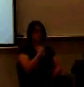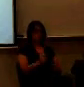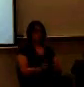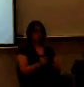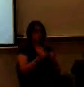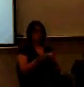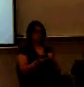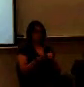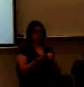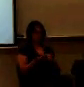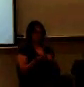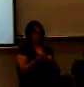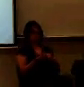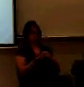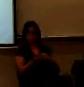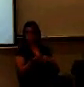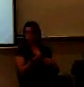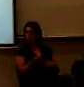that oxidize the planet,